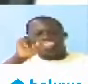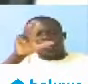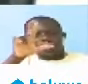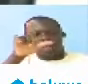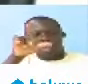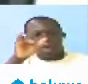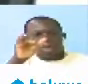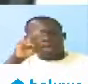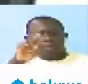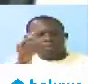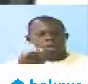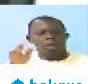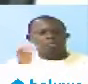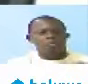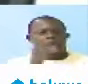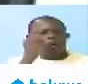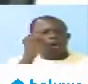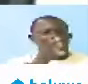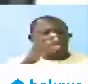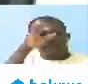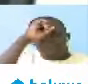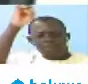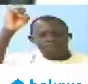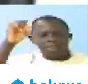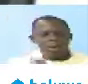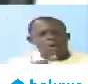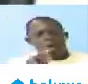support, Thomas Sankara,